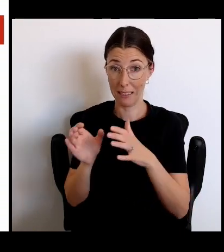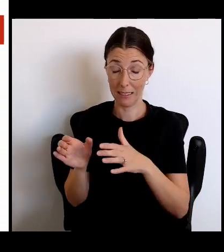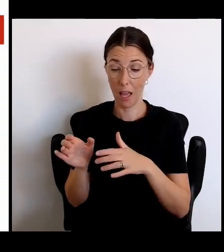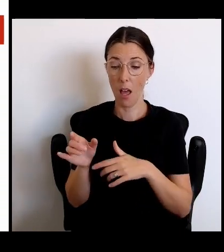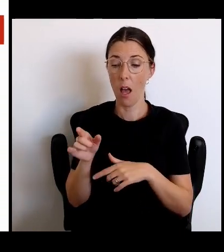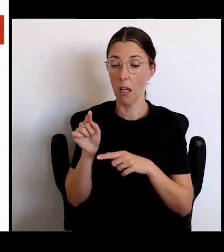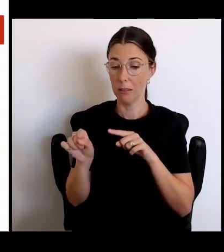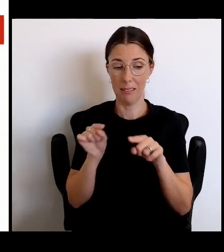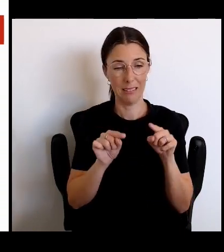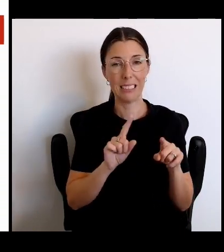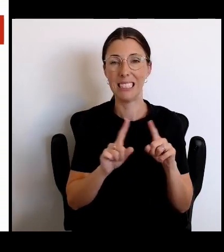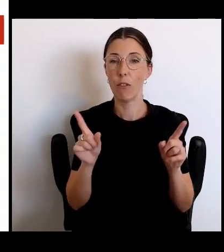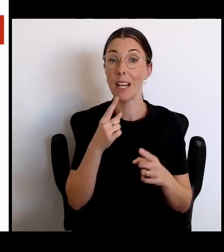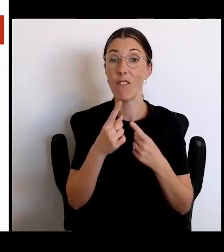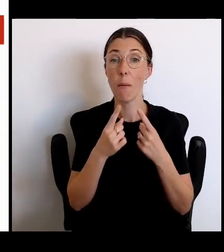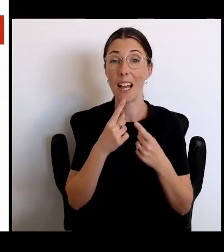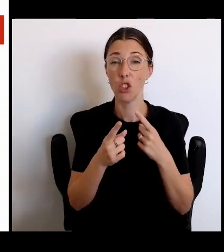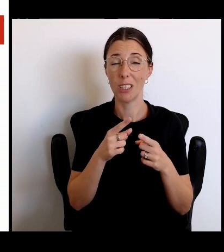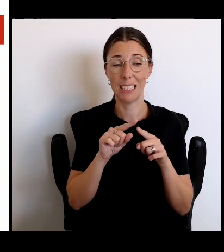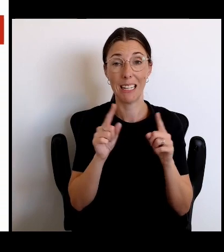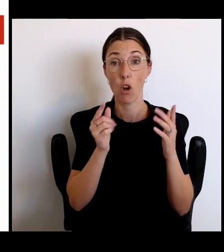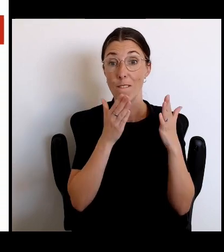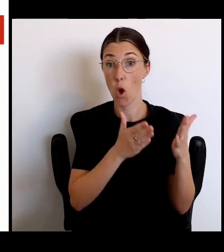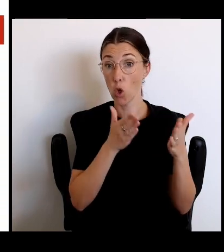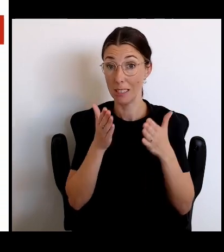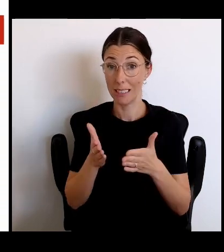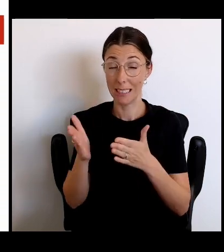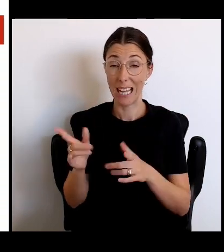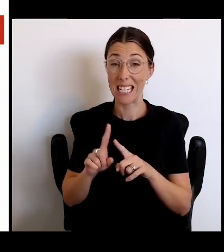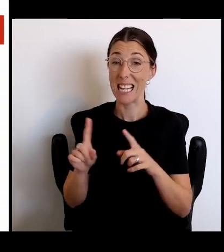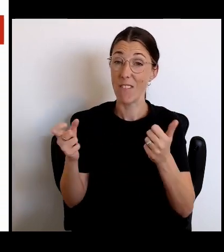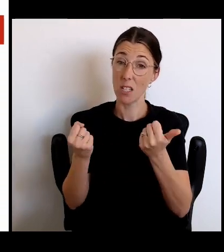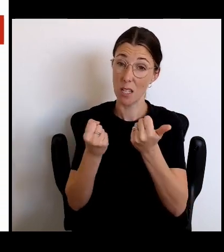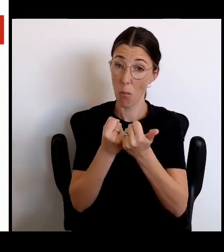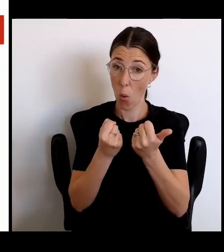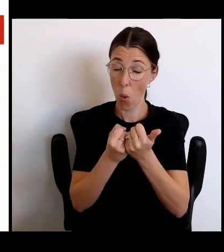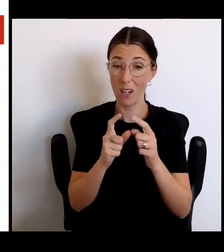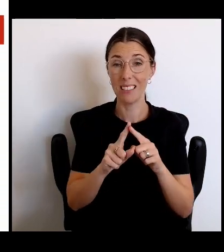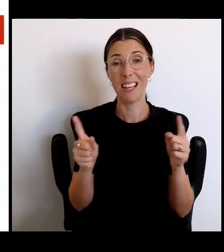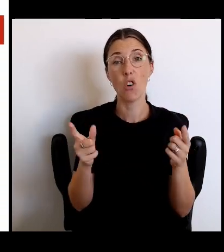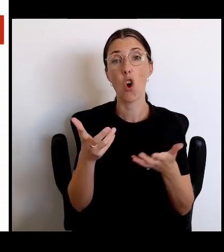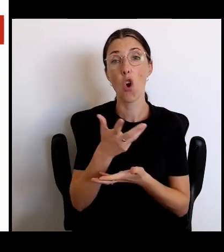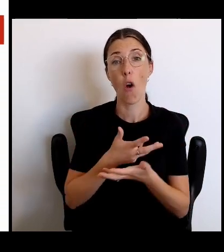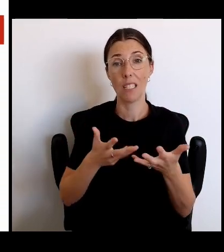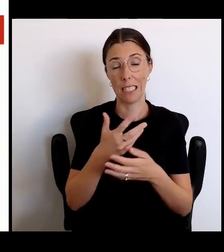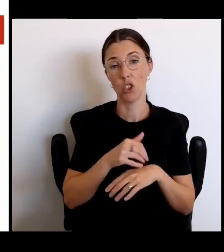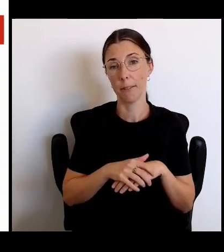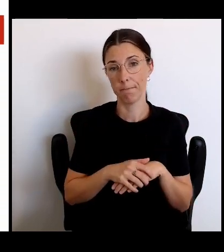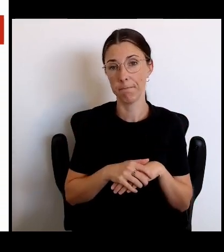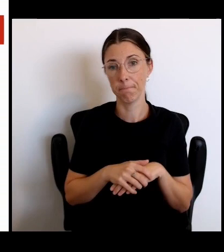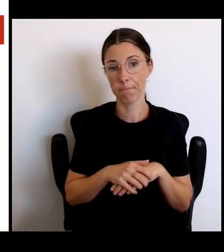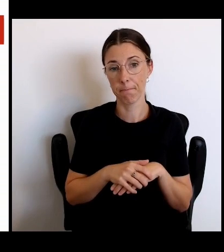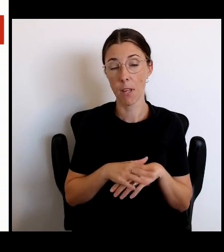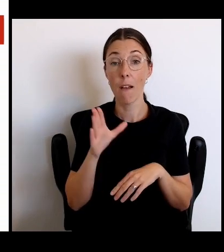different emphasis and different support, different conversations. So coming out of the